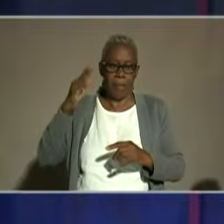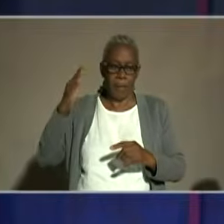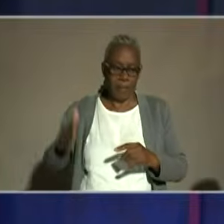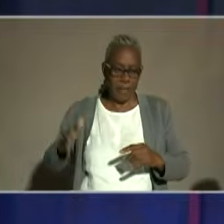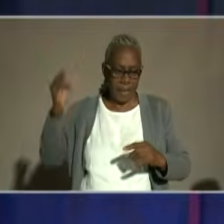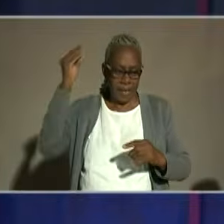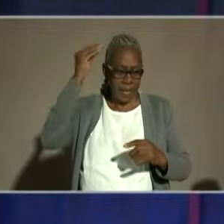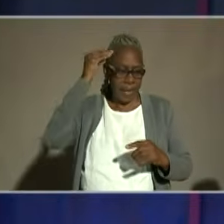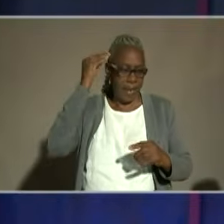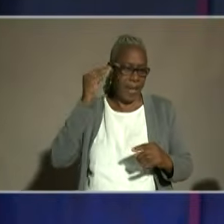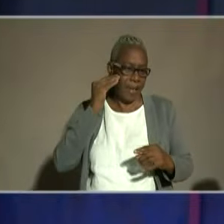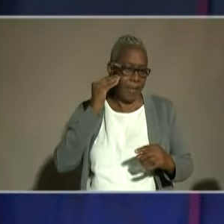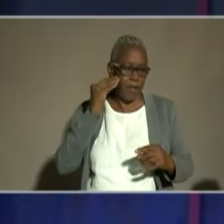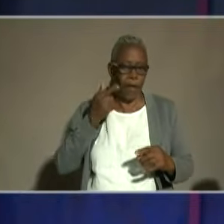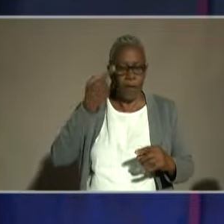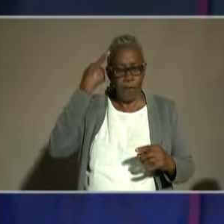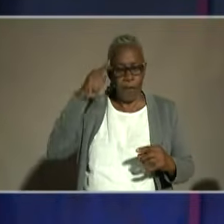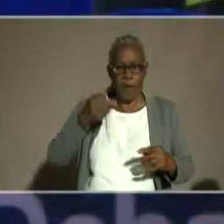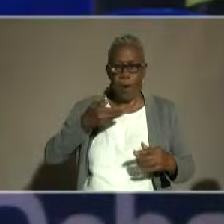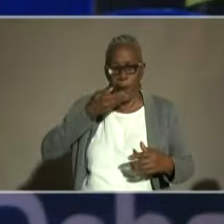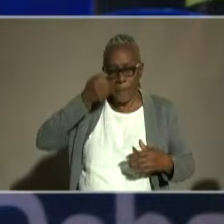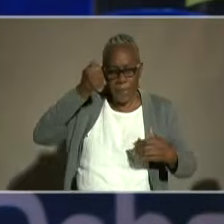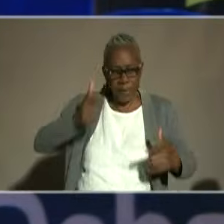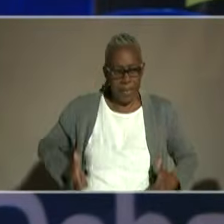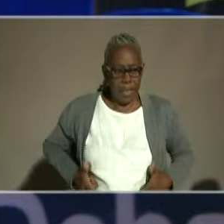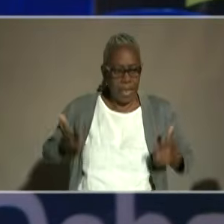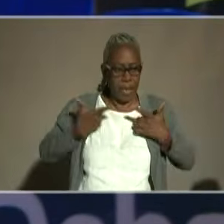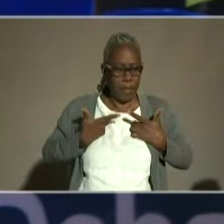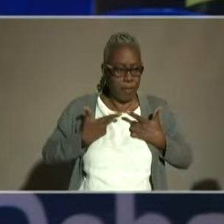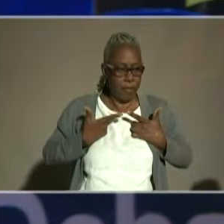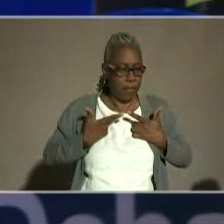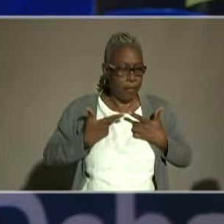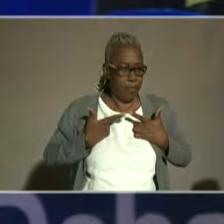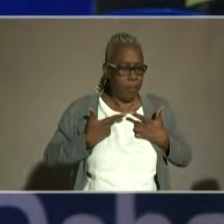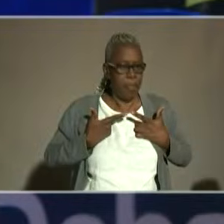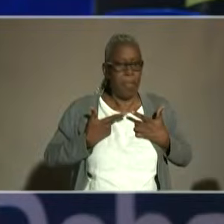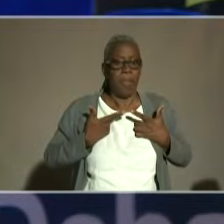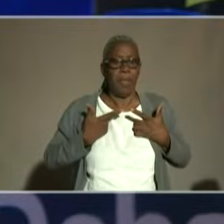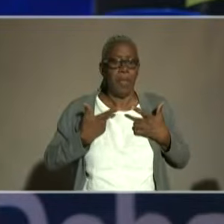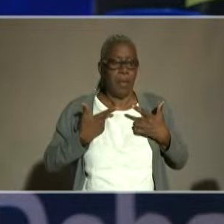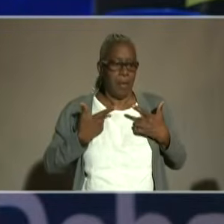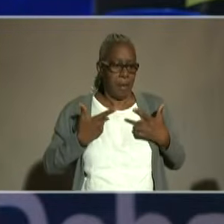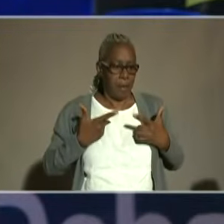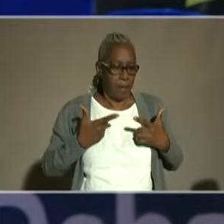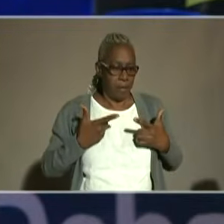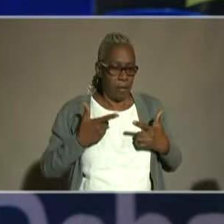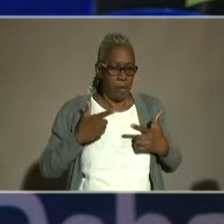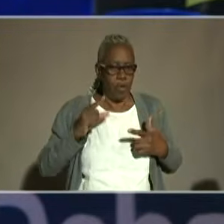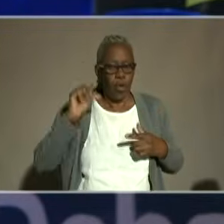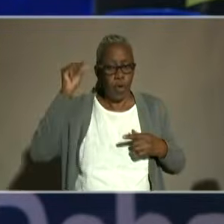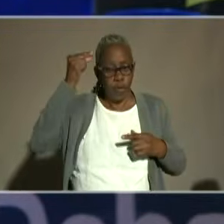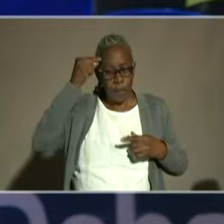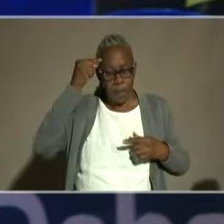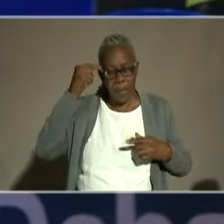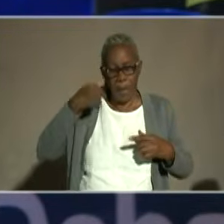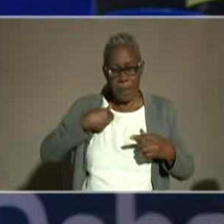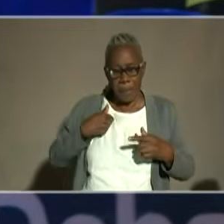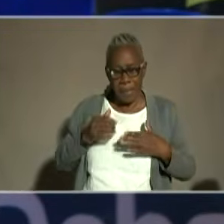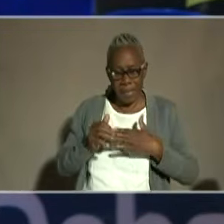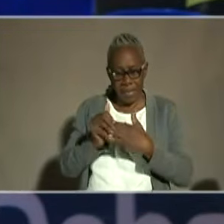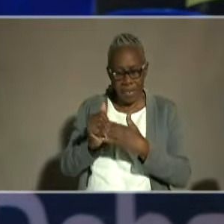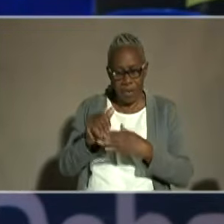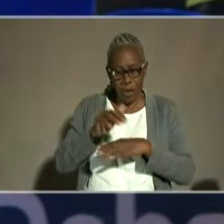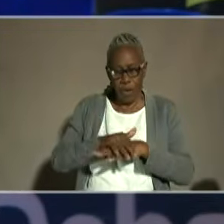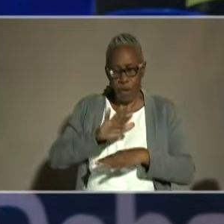of the JLP to go ahead with your closing statement. The administration that I lead on your behalf has cut the